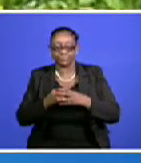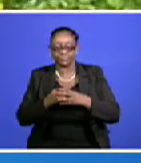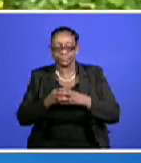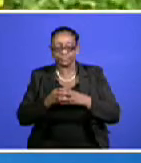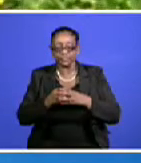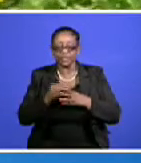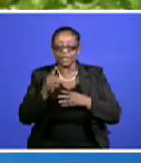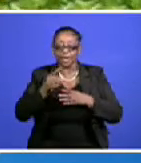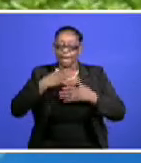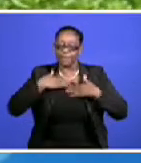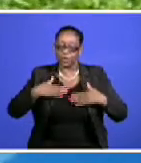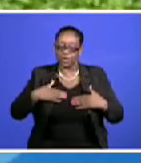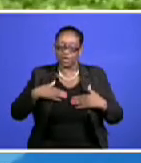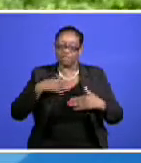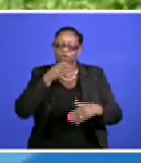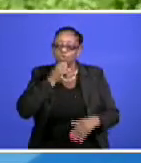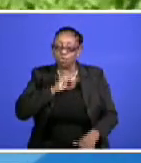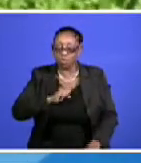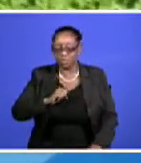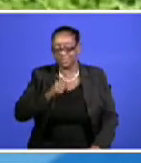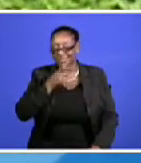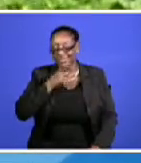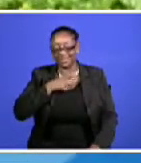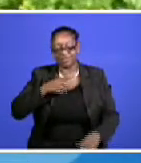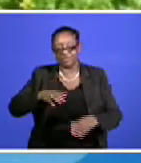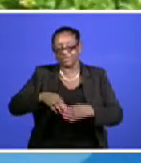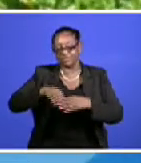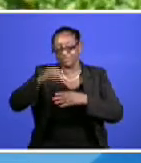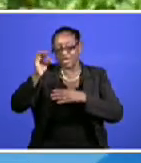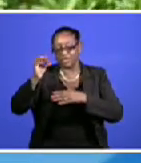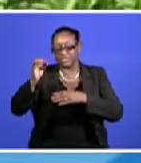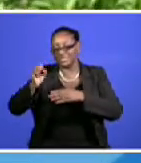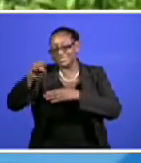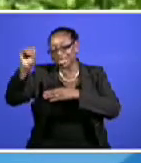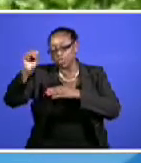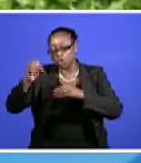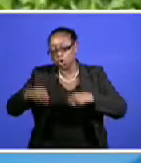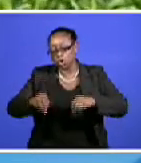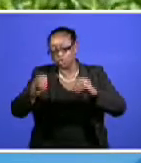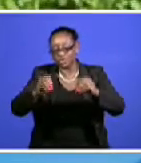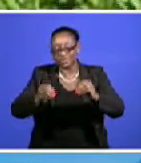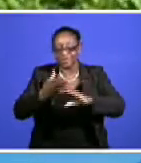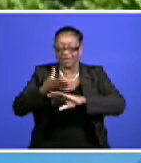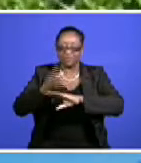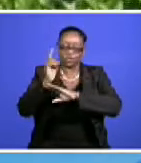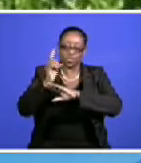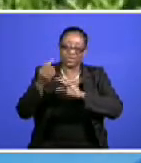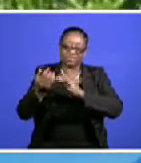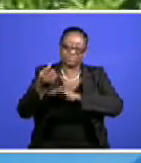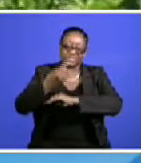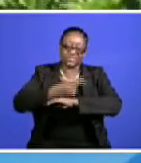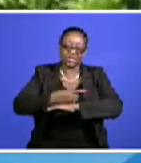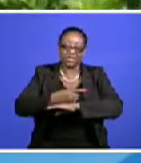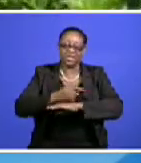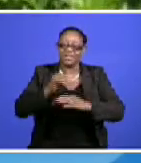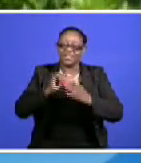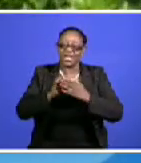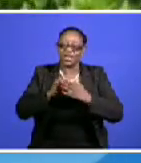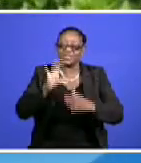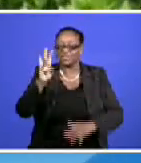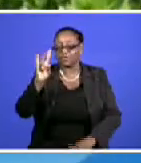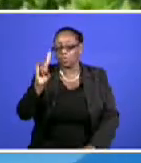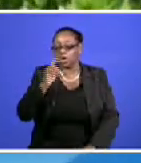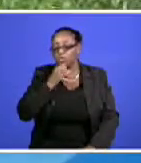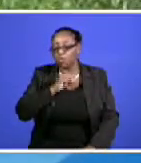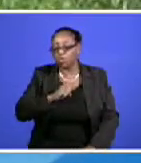Well, the lifeless body of an elderly woman was found in a pond in South Ocean after 1 this afternoon. The body is believed to be that of